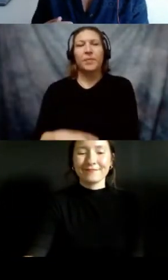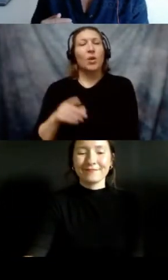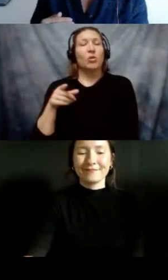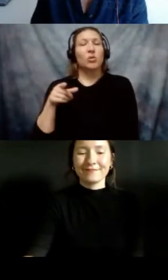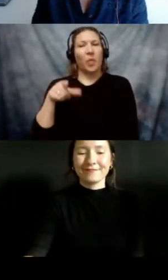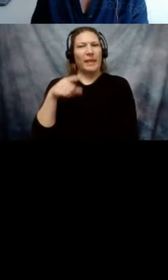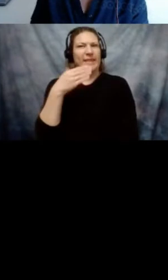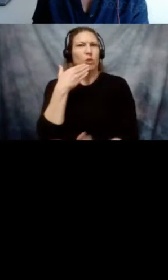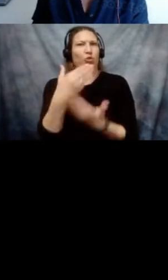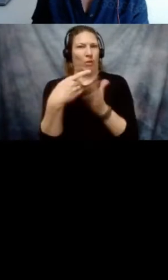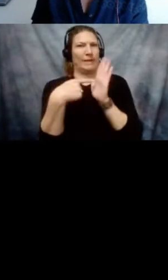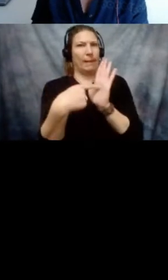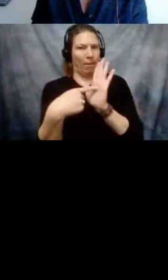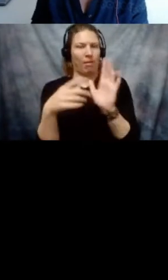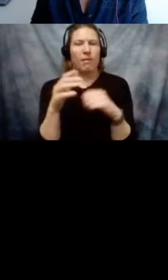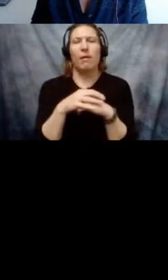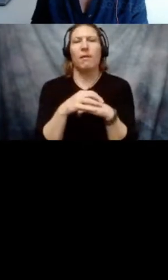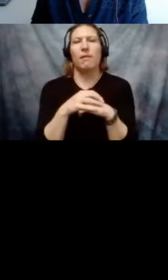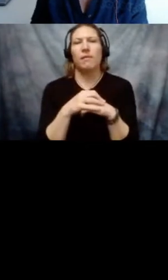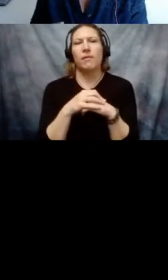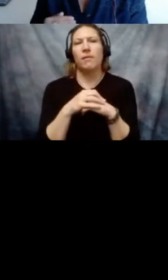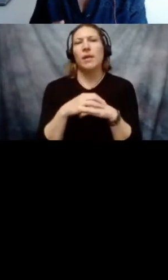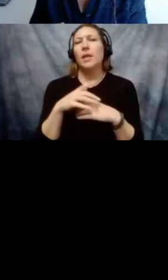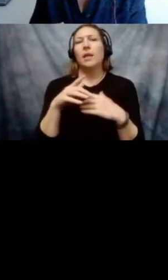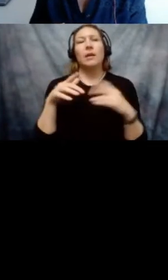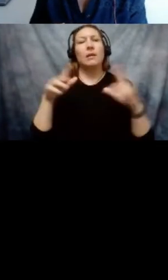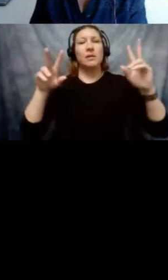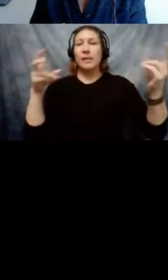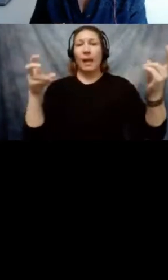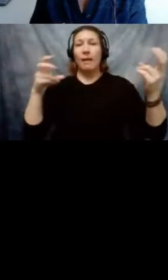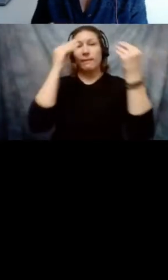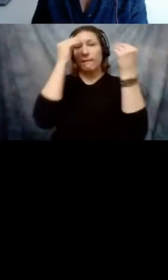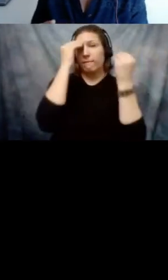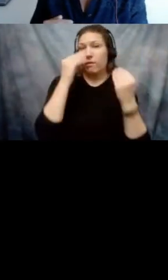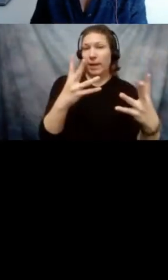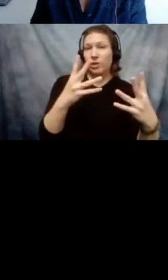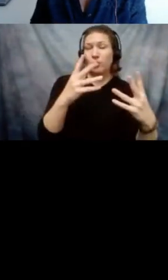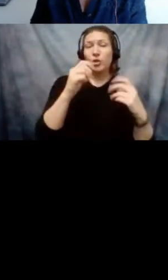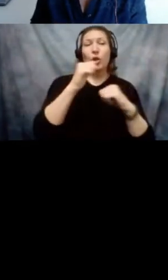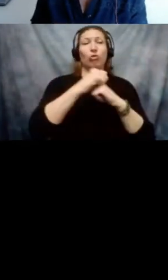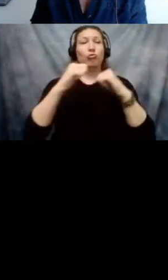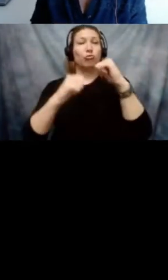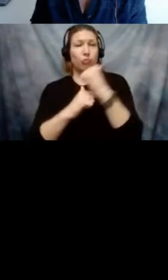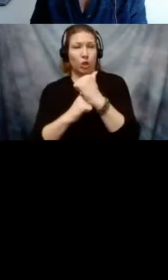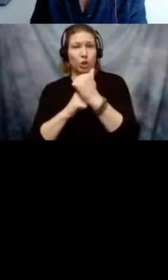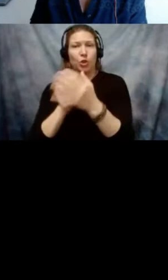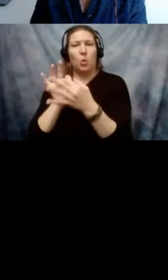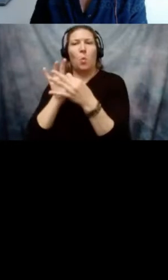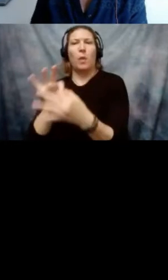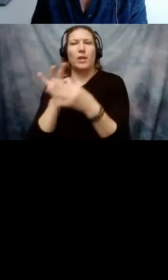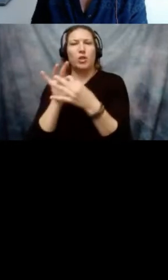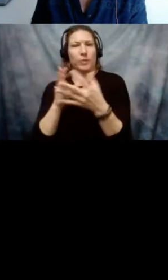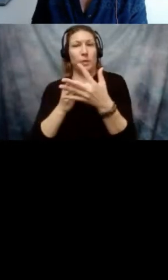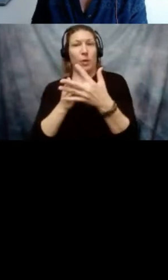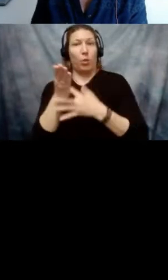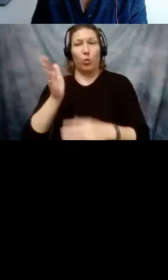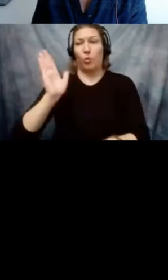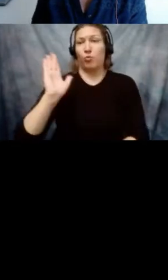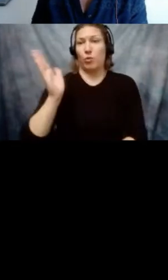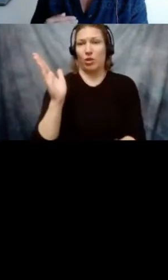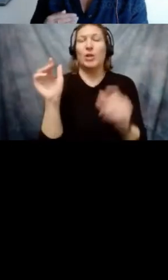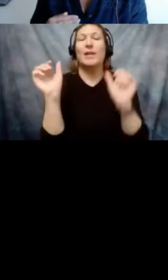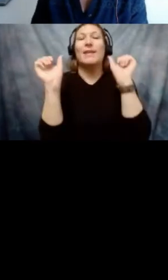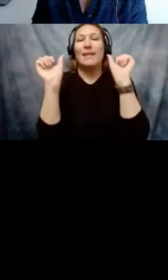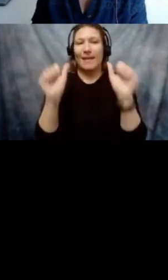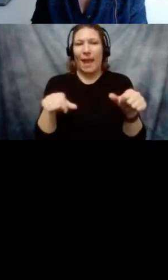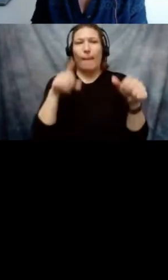and relationships conveyed through presentation can be programmatically determined or are available in text.